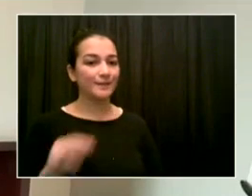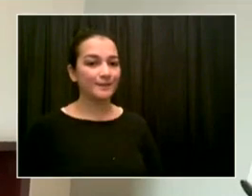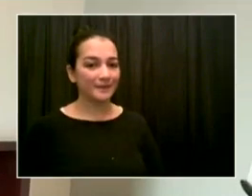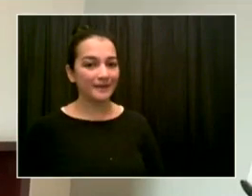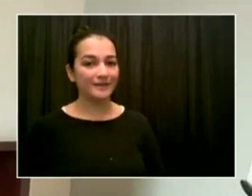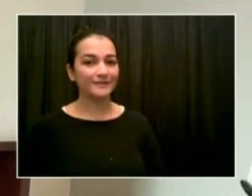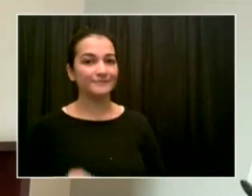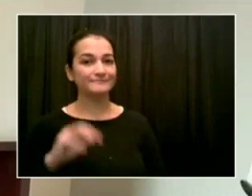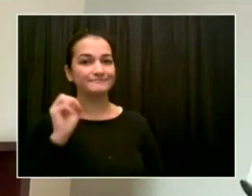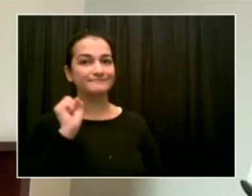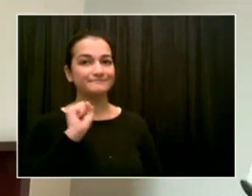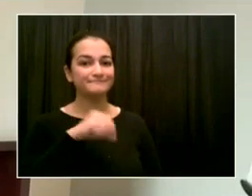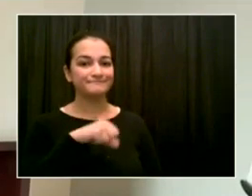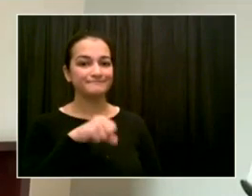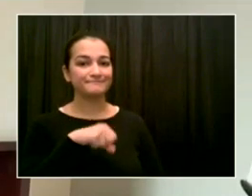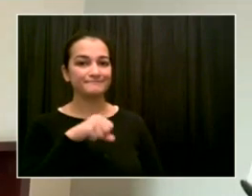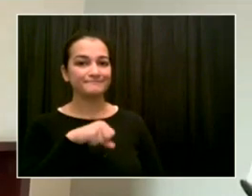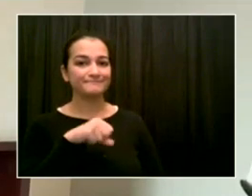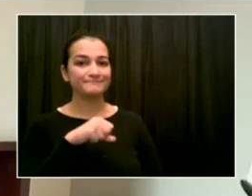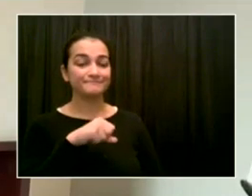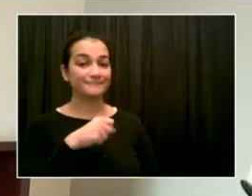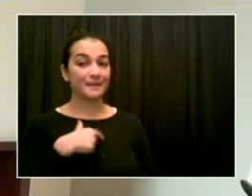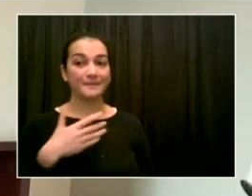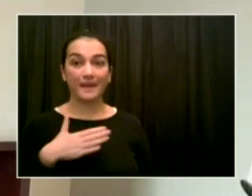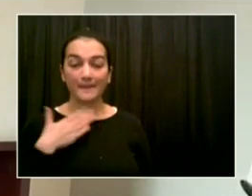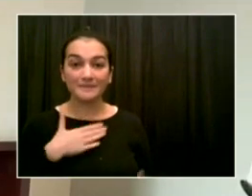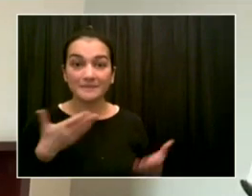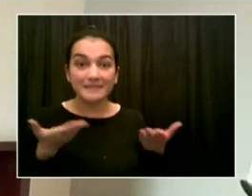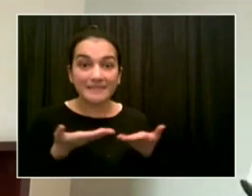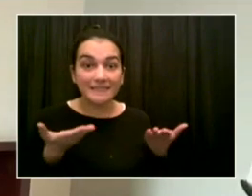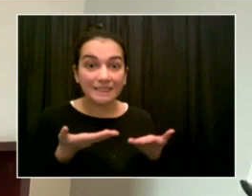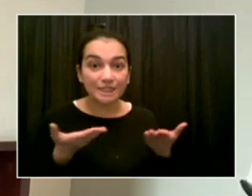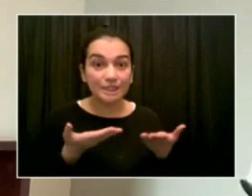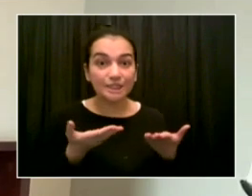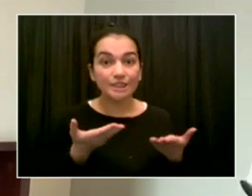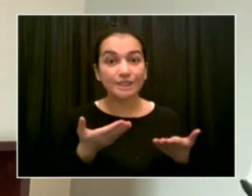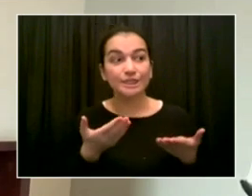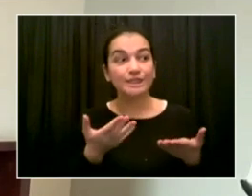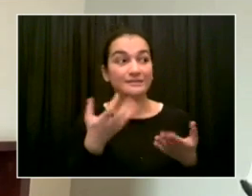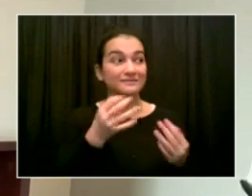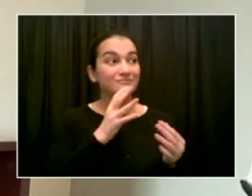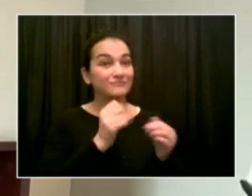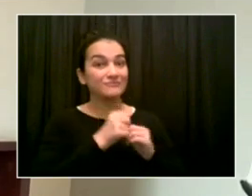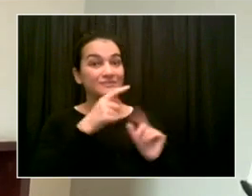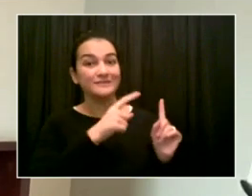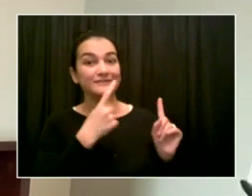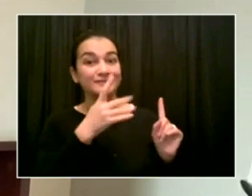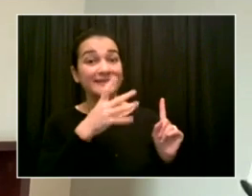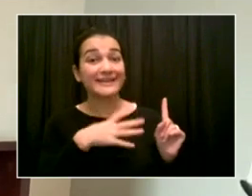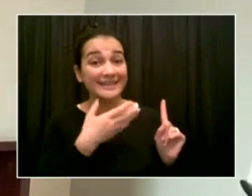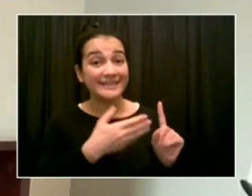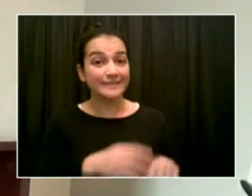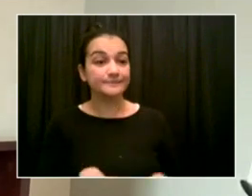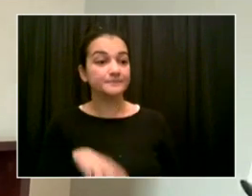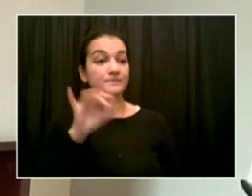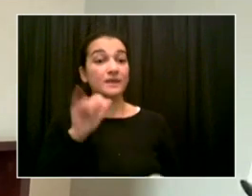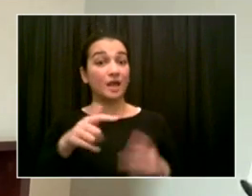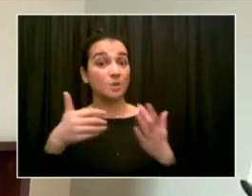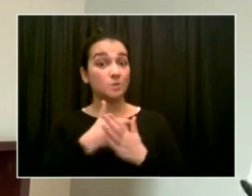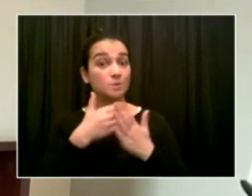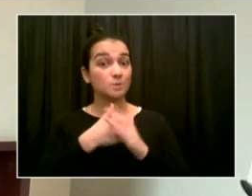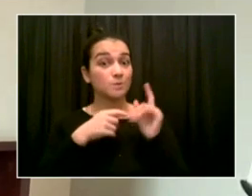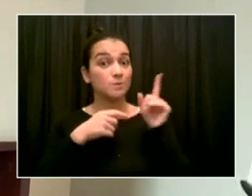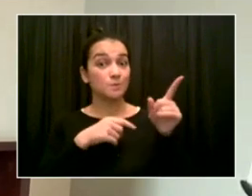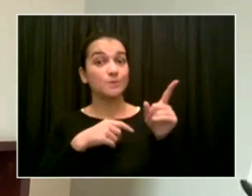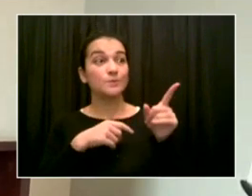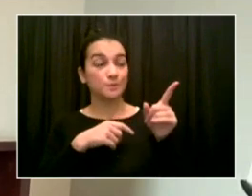about this important opportunity that we have with 988. And I love to hear about the success that New York has had with